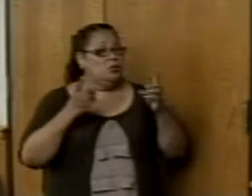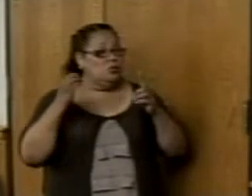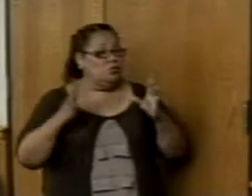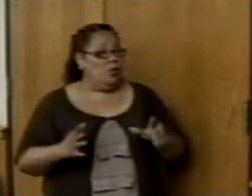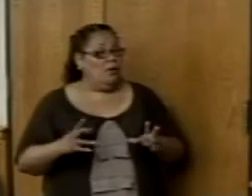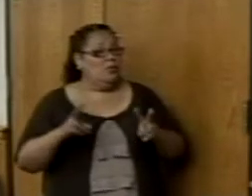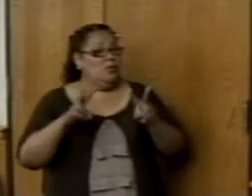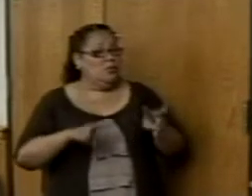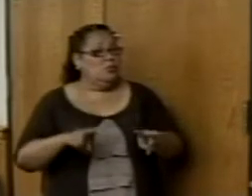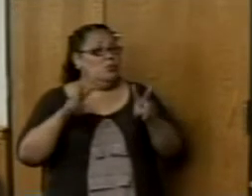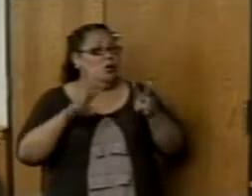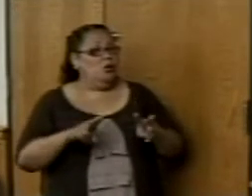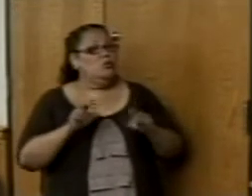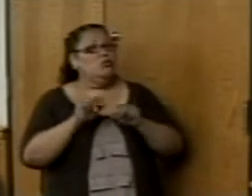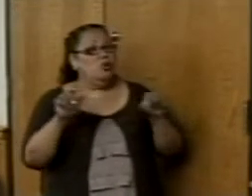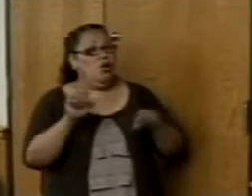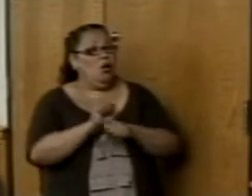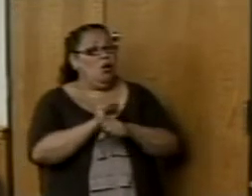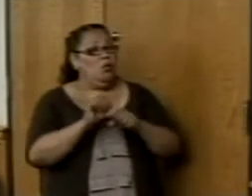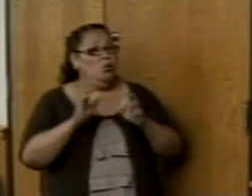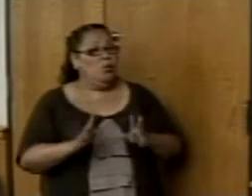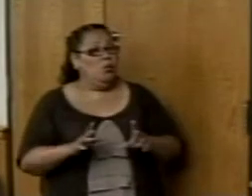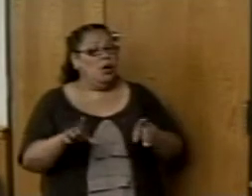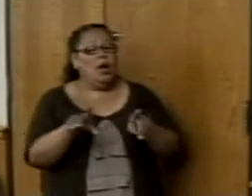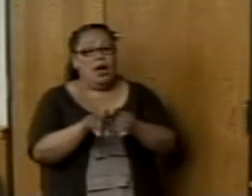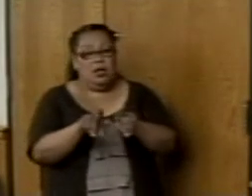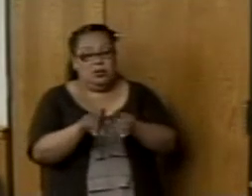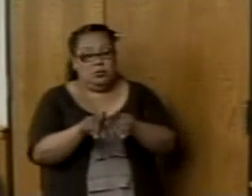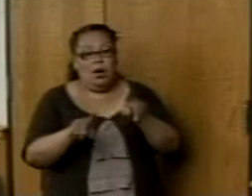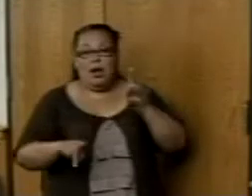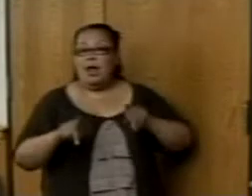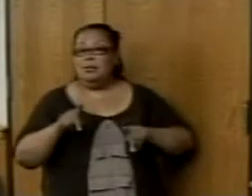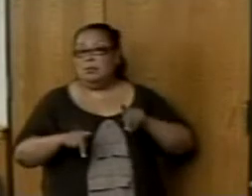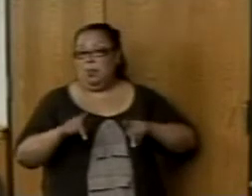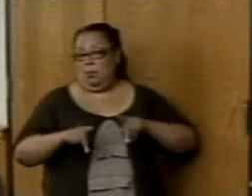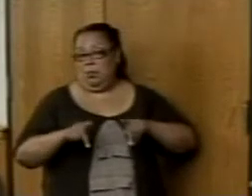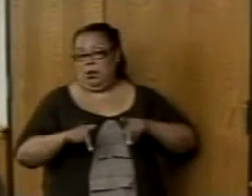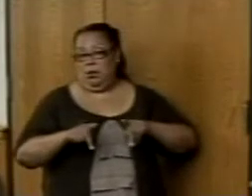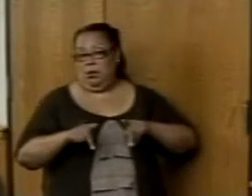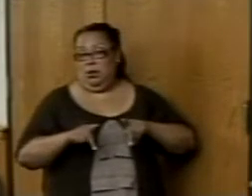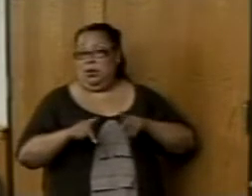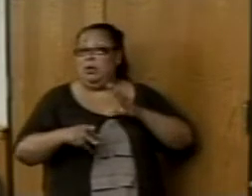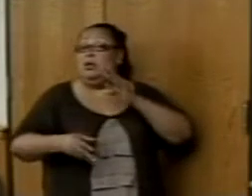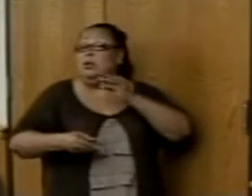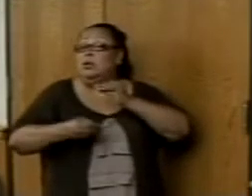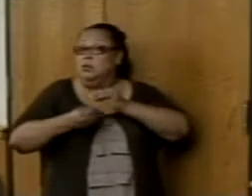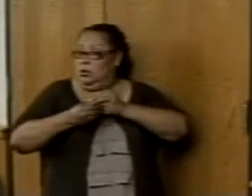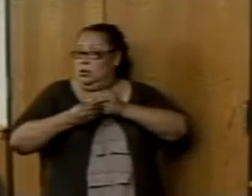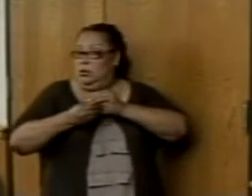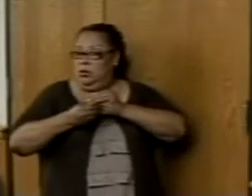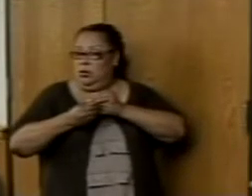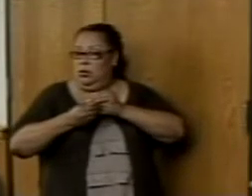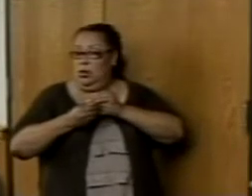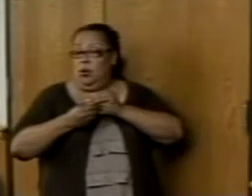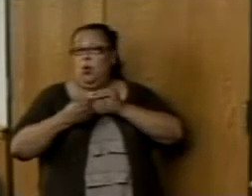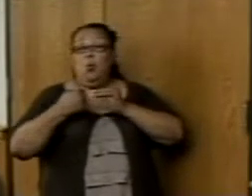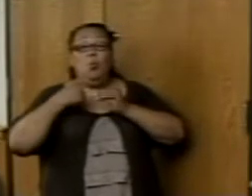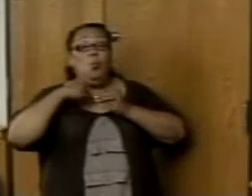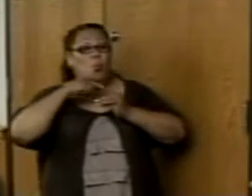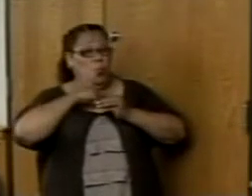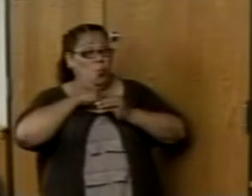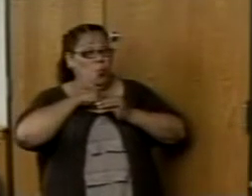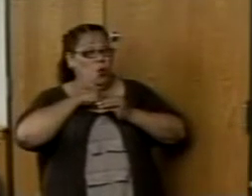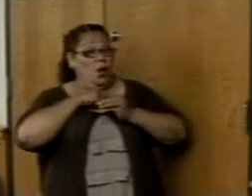bus monitors, all our employees, as well as the public. In addition, we have